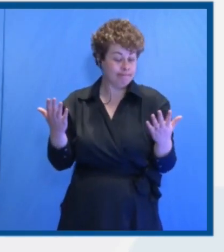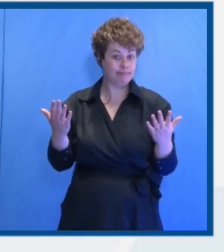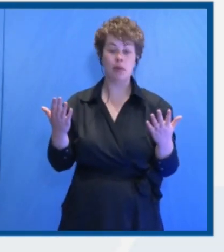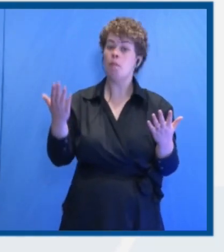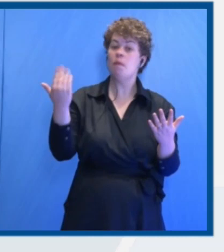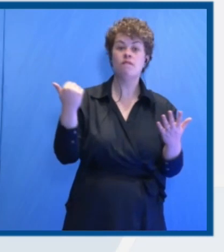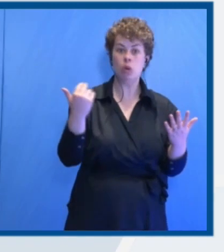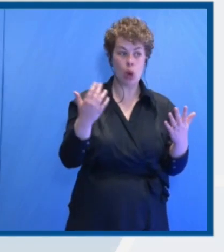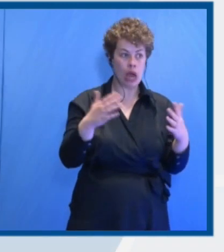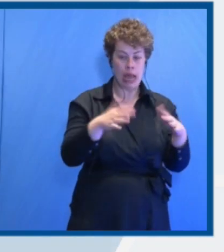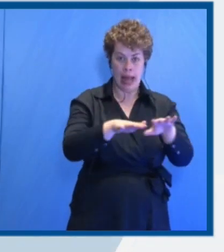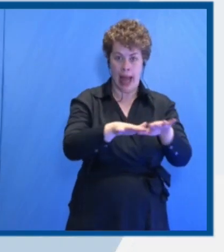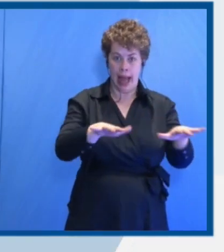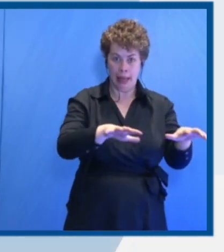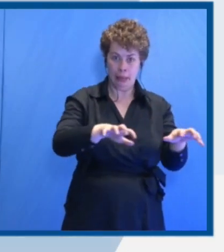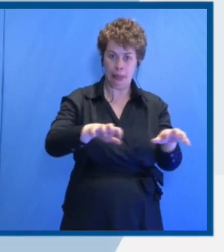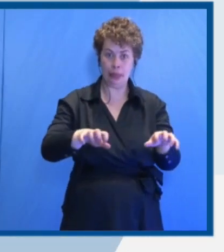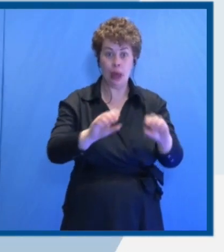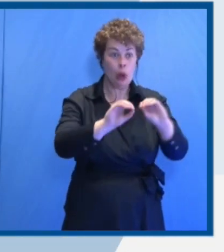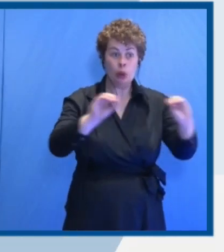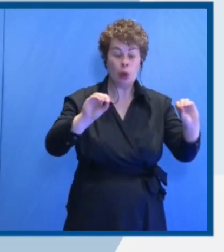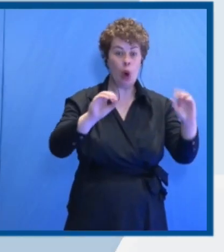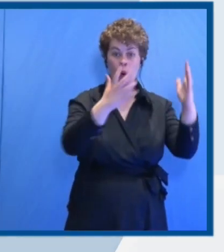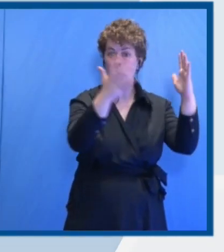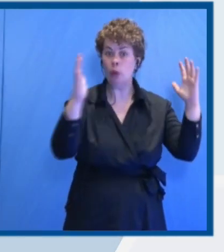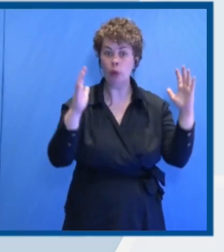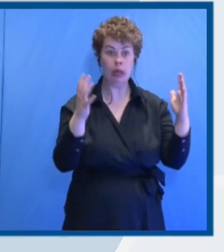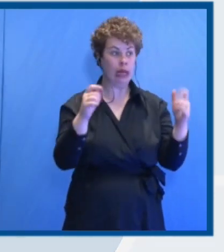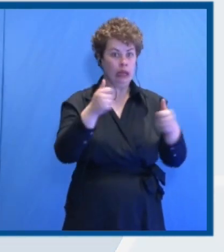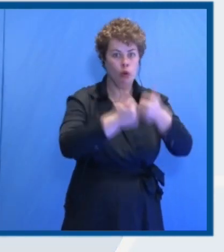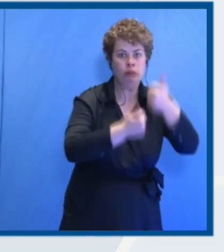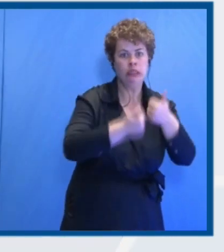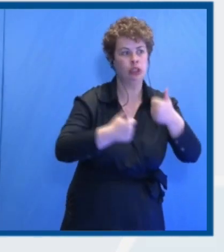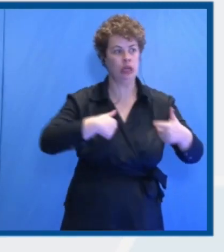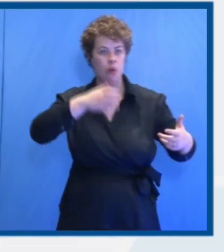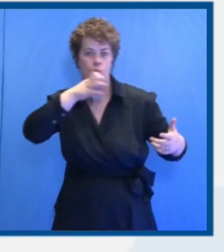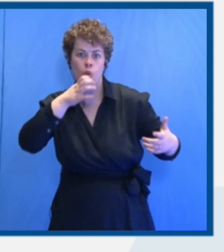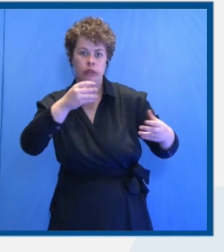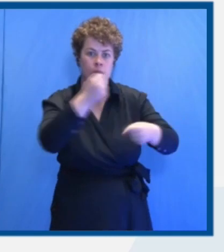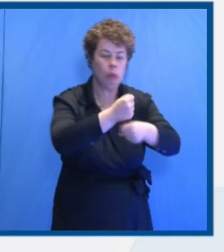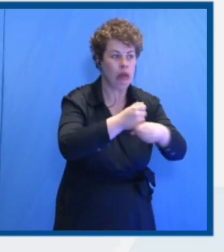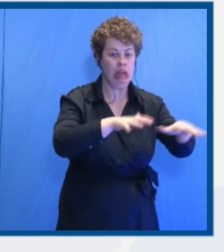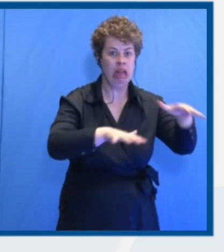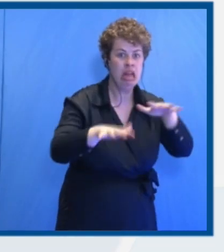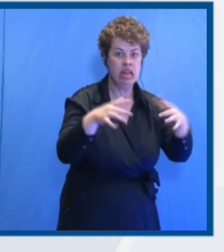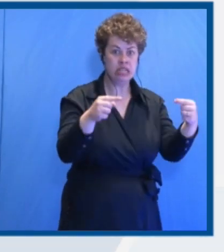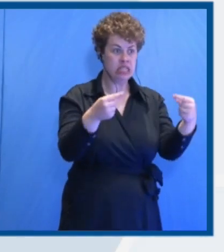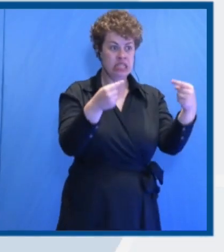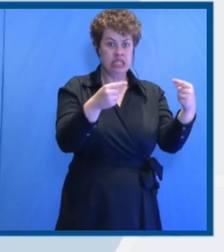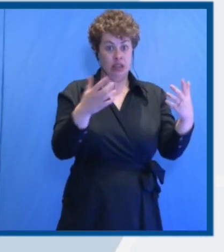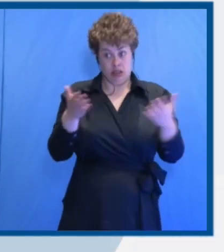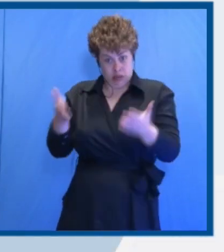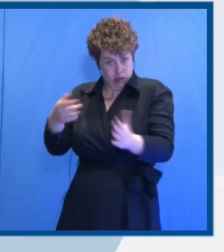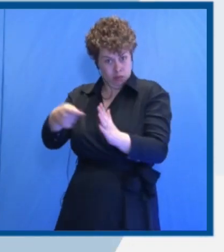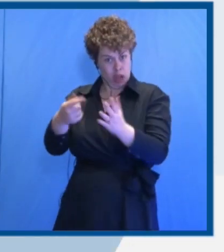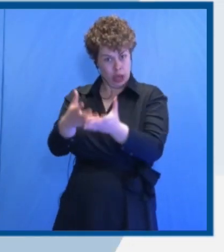natural resources, especially the ecosystem resources, is very critical. And of course, these are the tangible and measurable